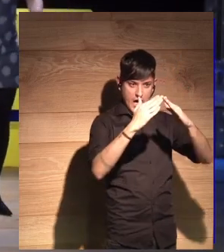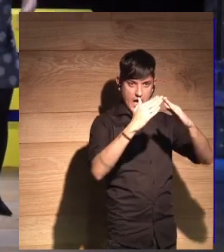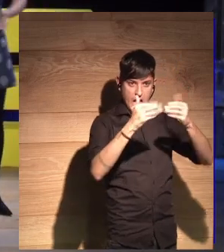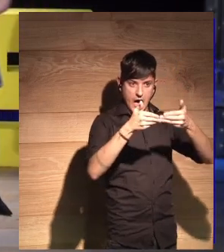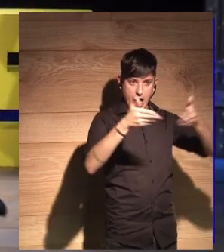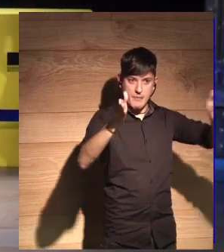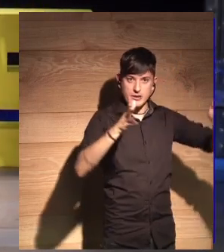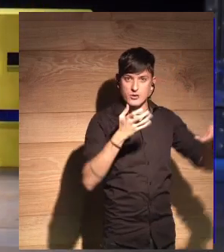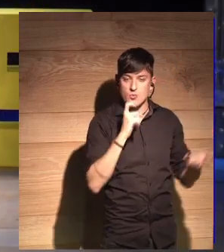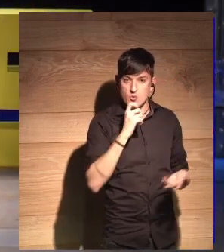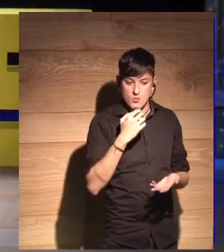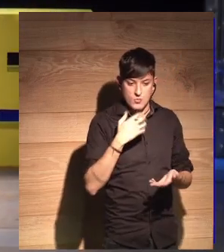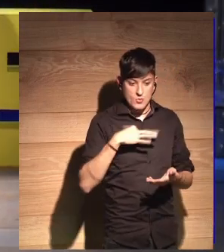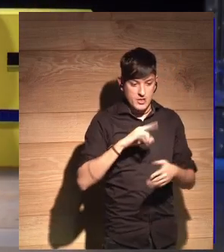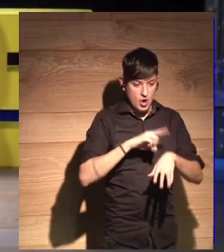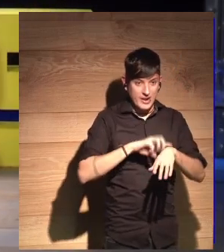house.